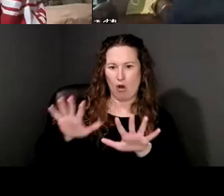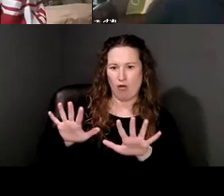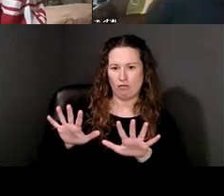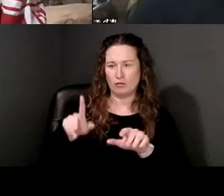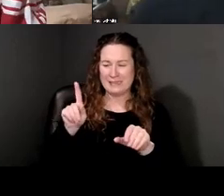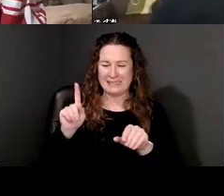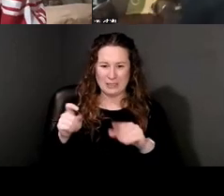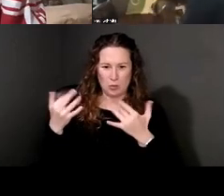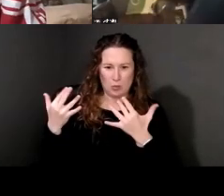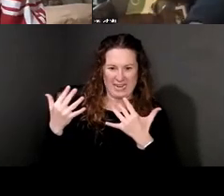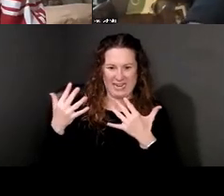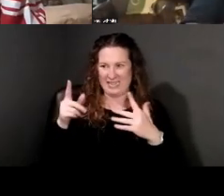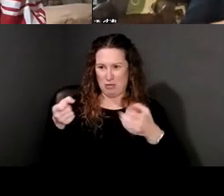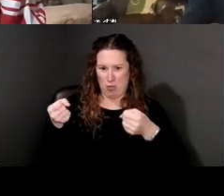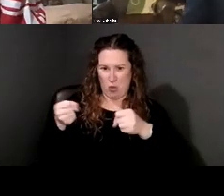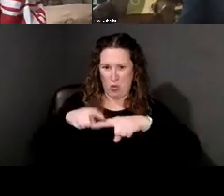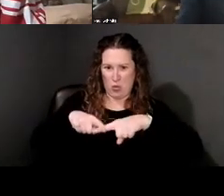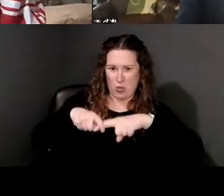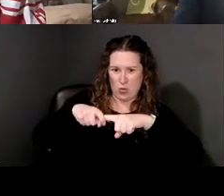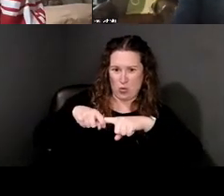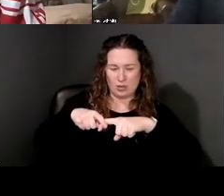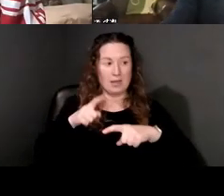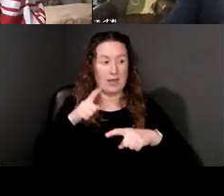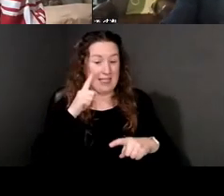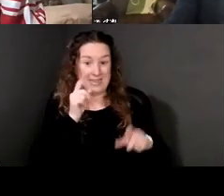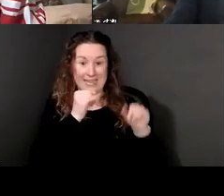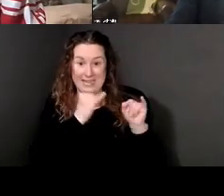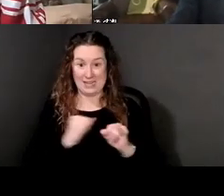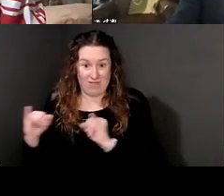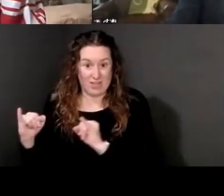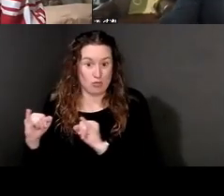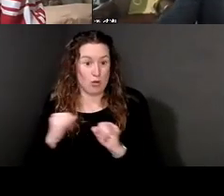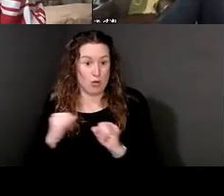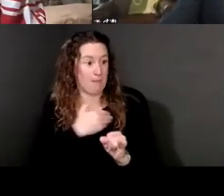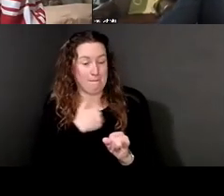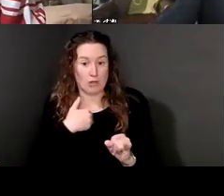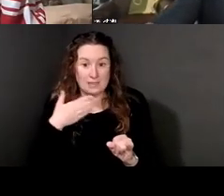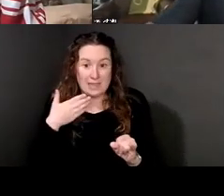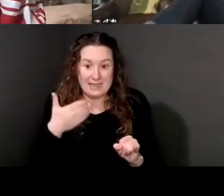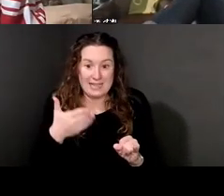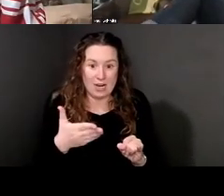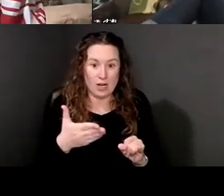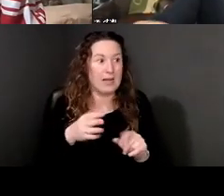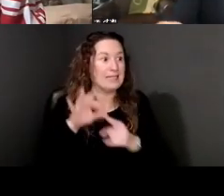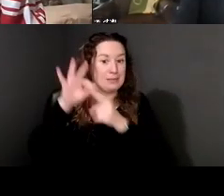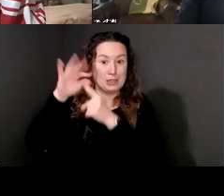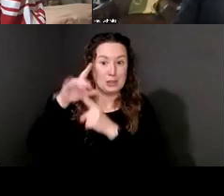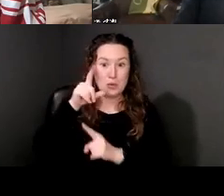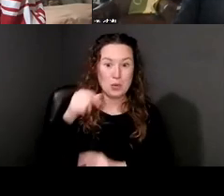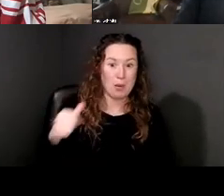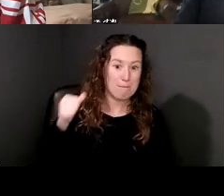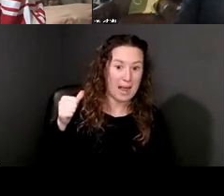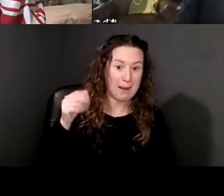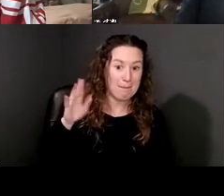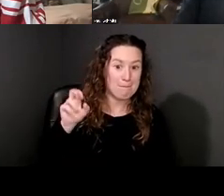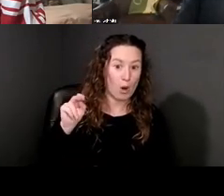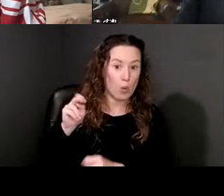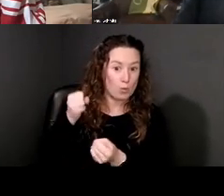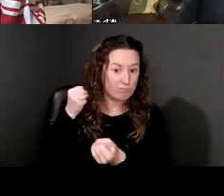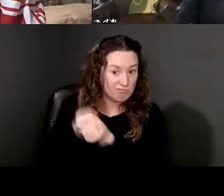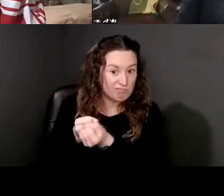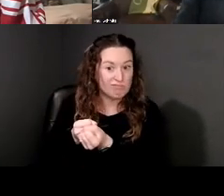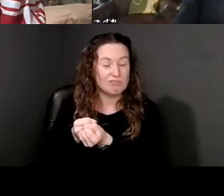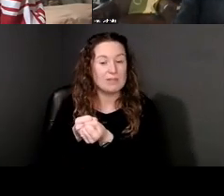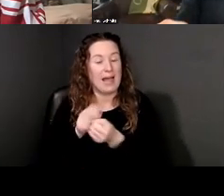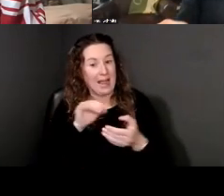pursue something. I think individual members of the collaborative, and especially the backbone and the leadership, need to be